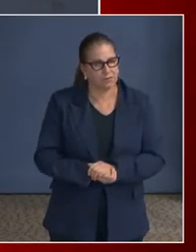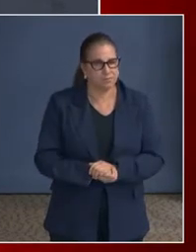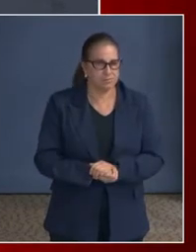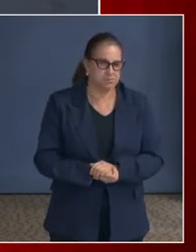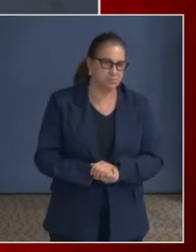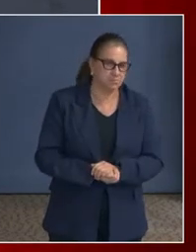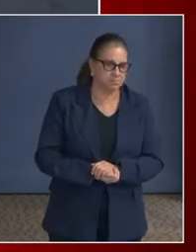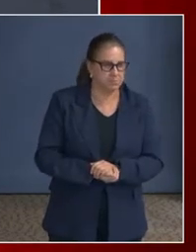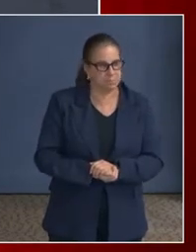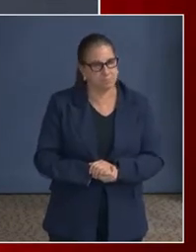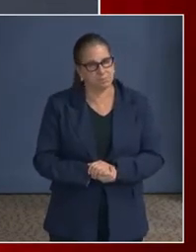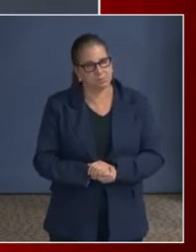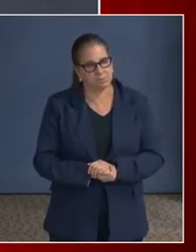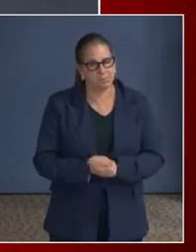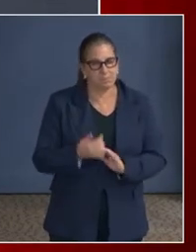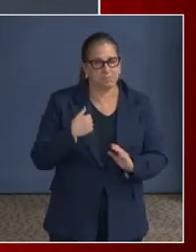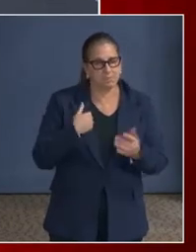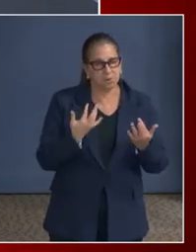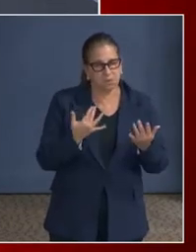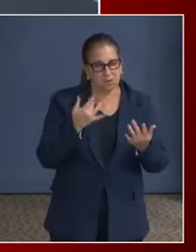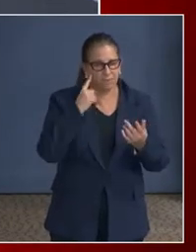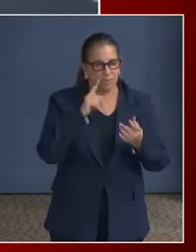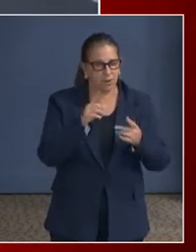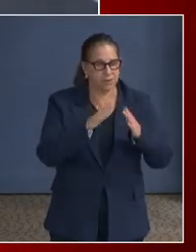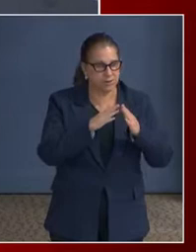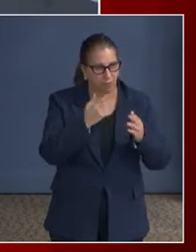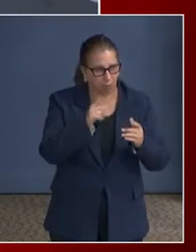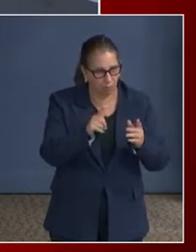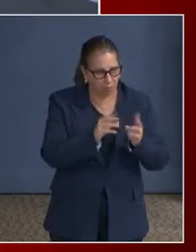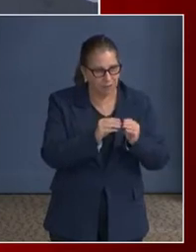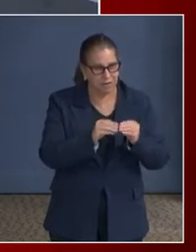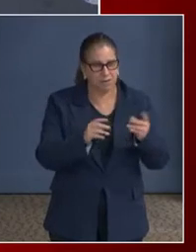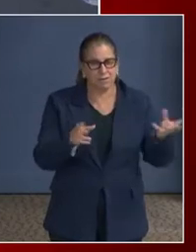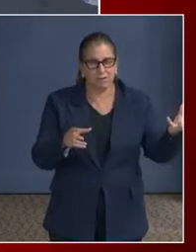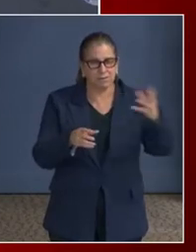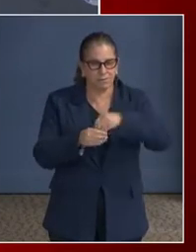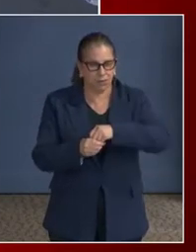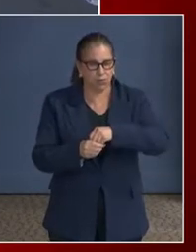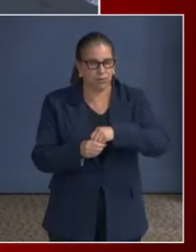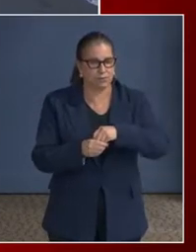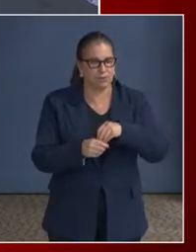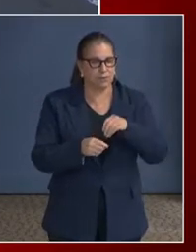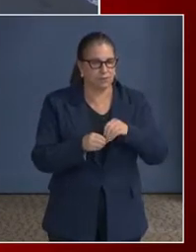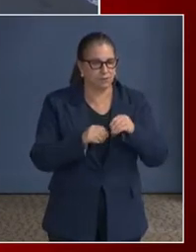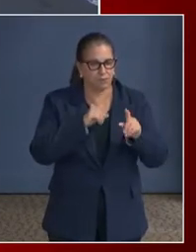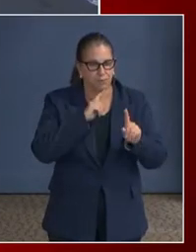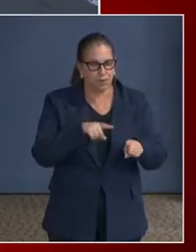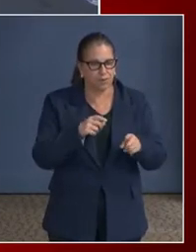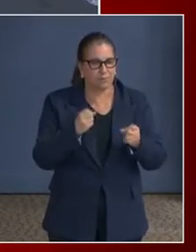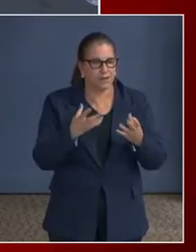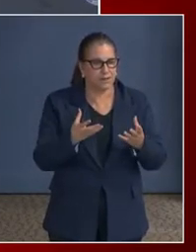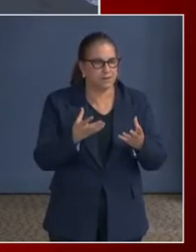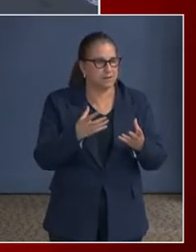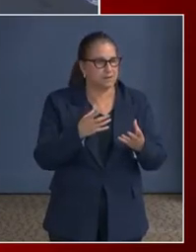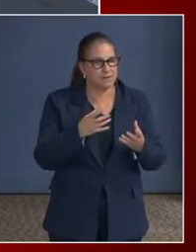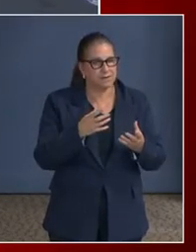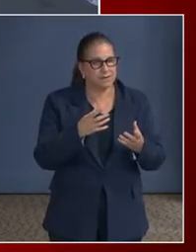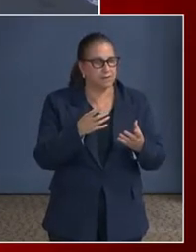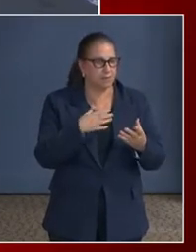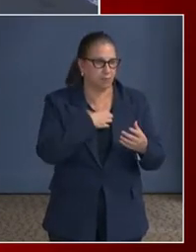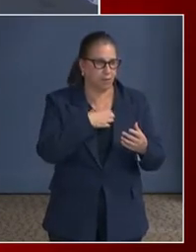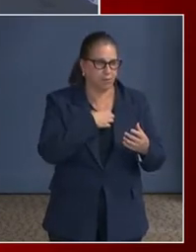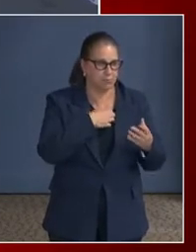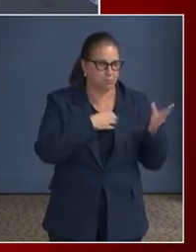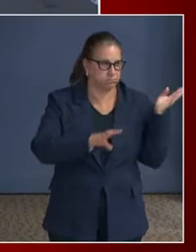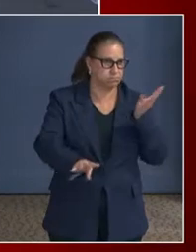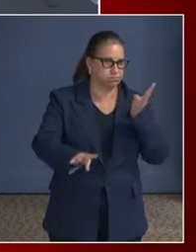to DC Water's review of the claims? I can't say that without knowing the full scope of